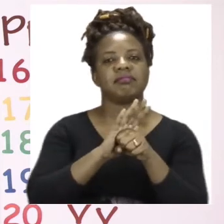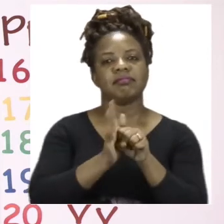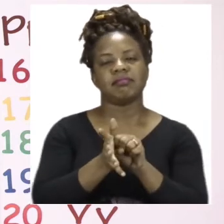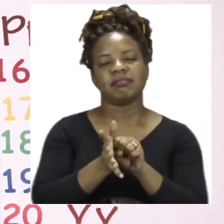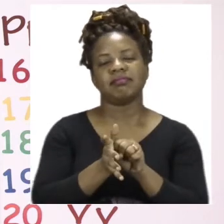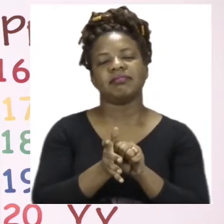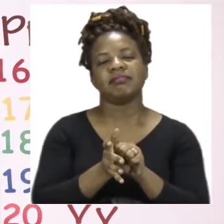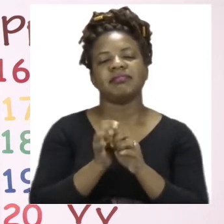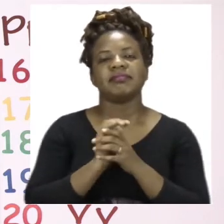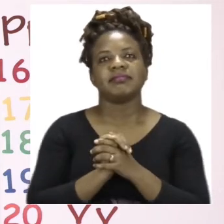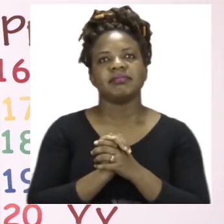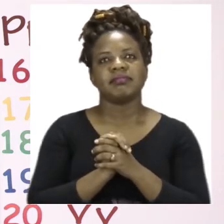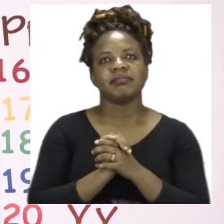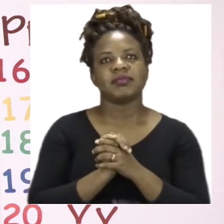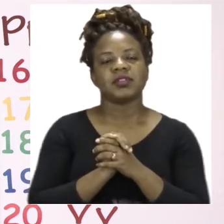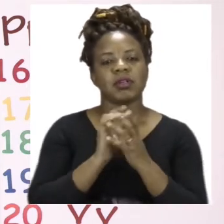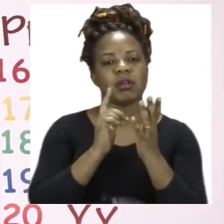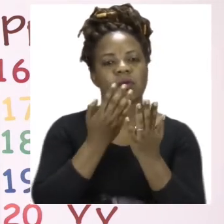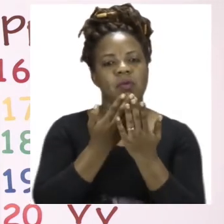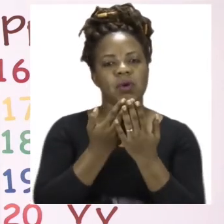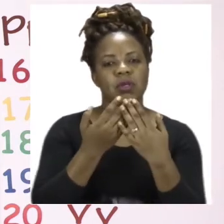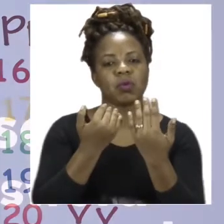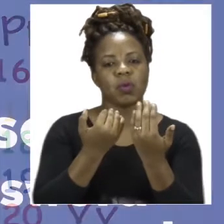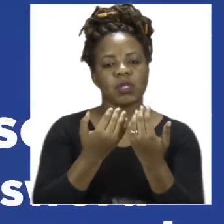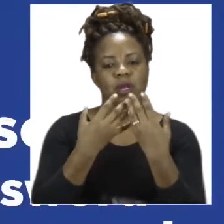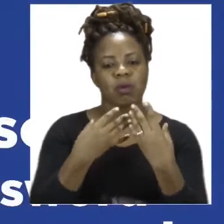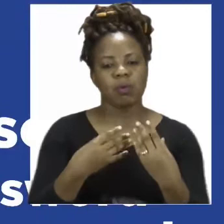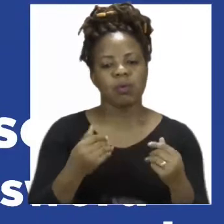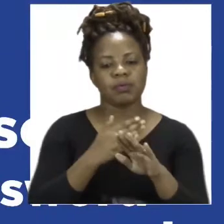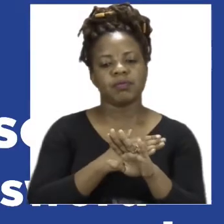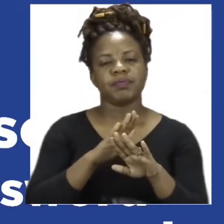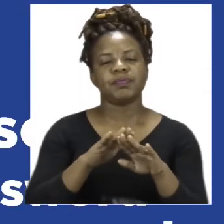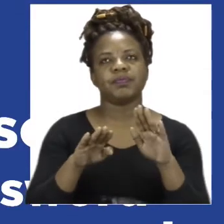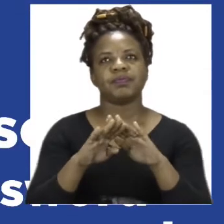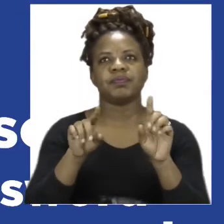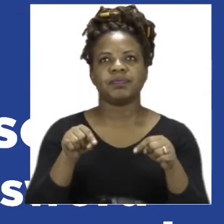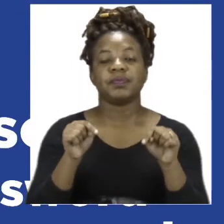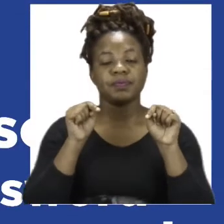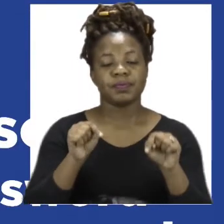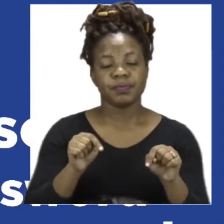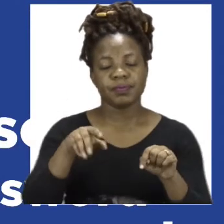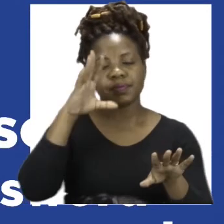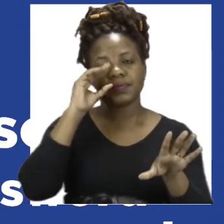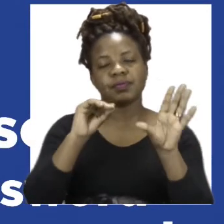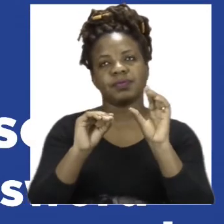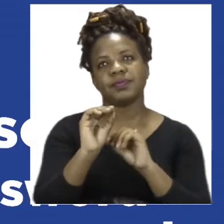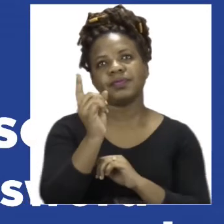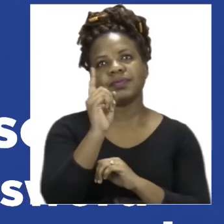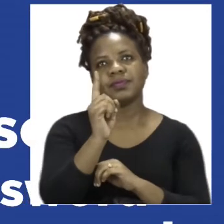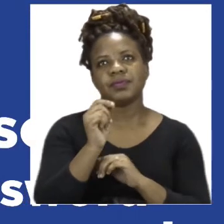coronavirus. Make sure your hands are dry before you touch anything else. For today's lesson, we will be talking